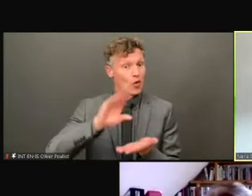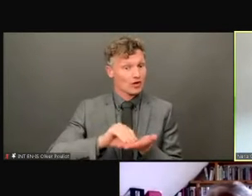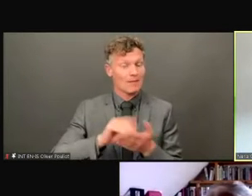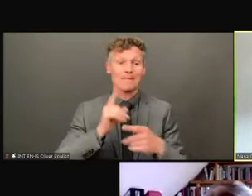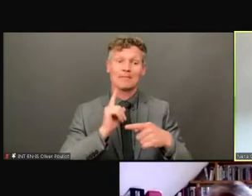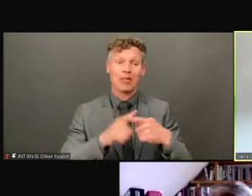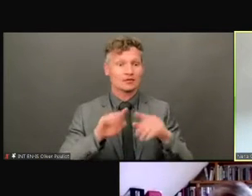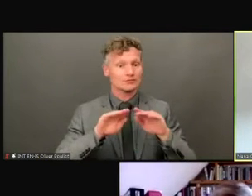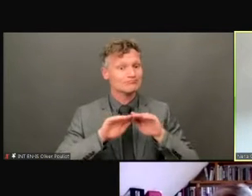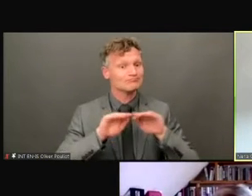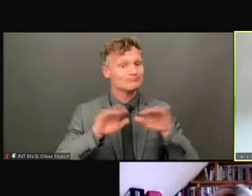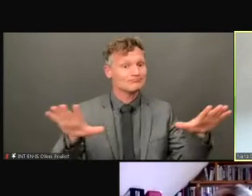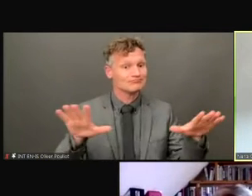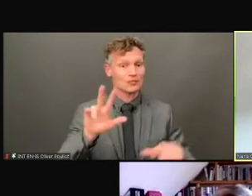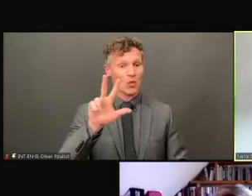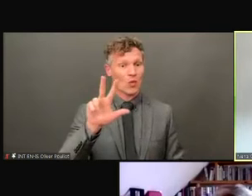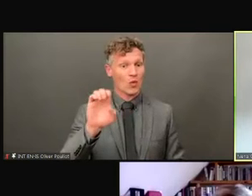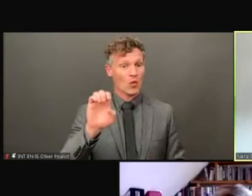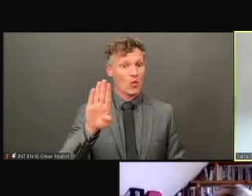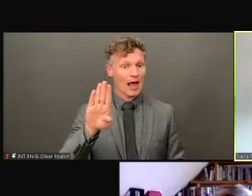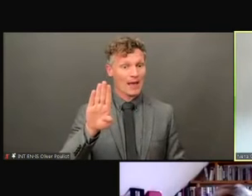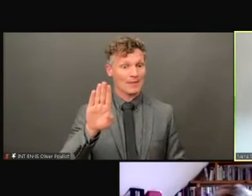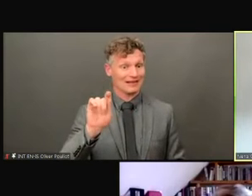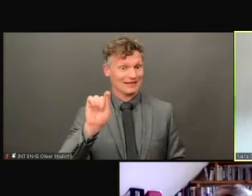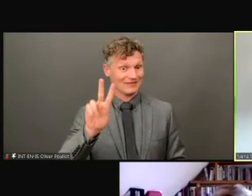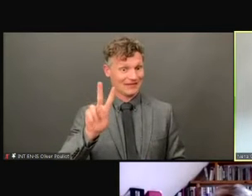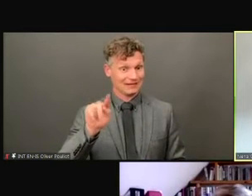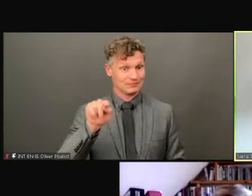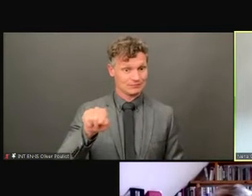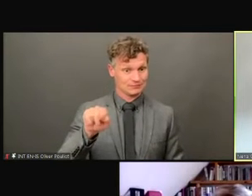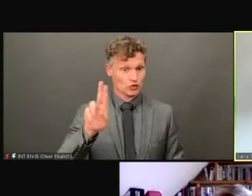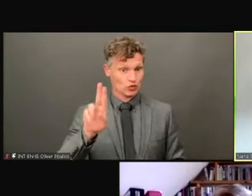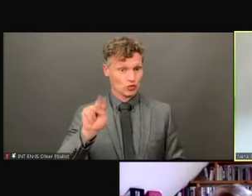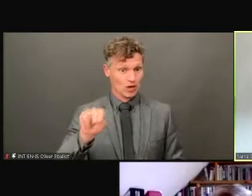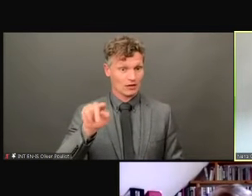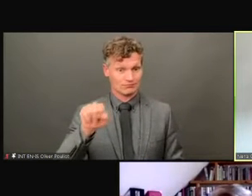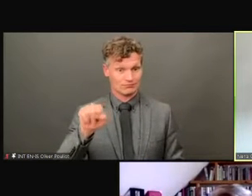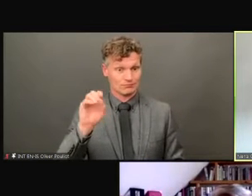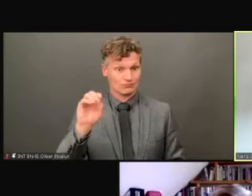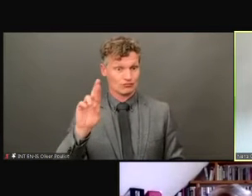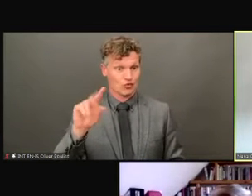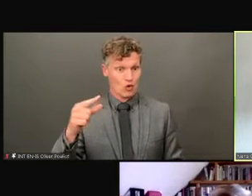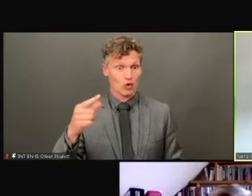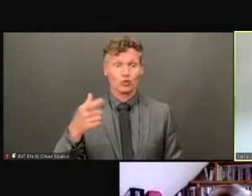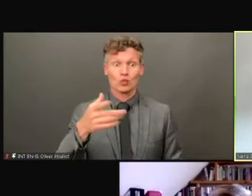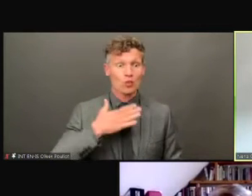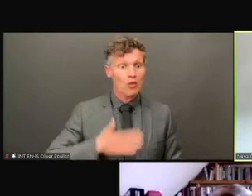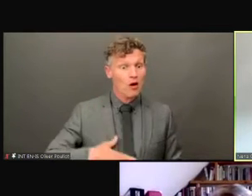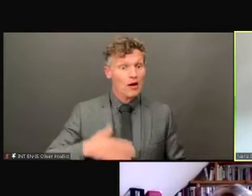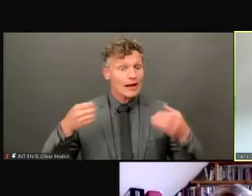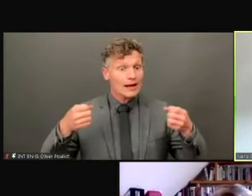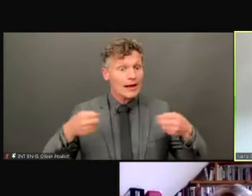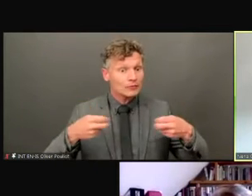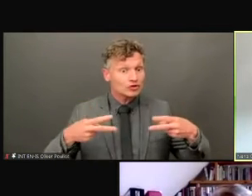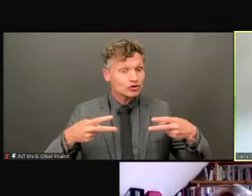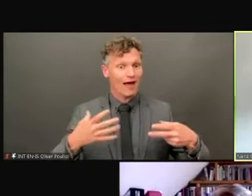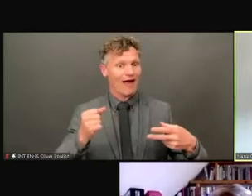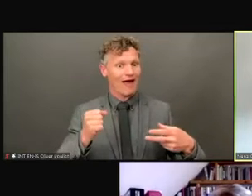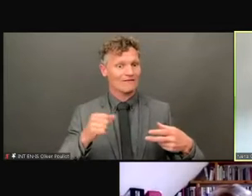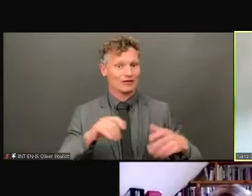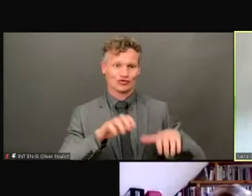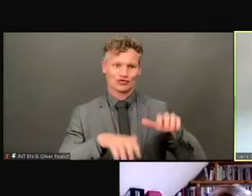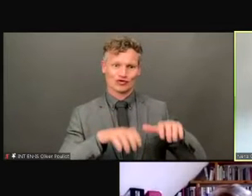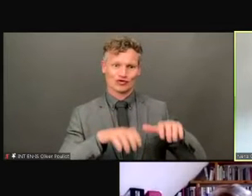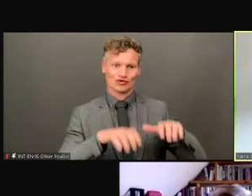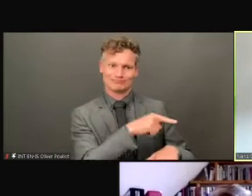webtv.un.org. The link to the captions can be found in the chat box. Please email Erin Harding, whose mail is